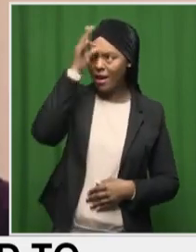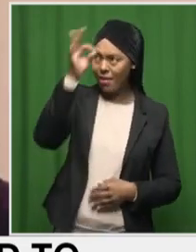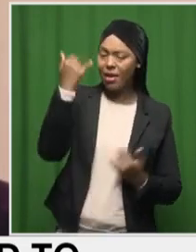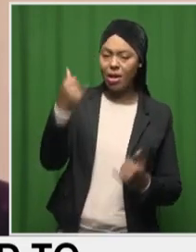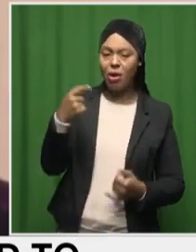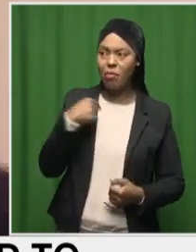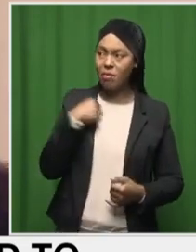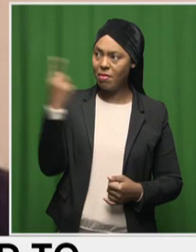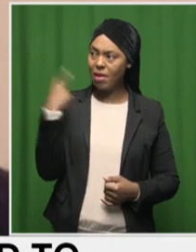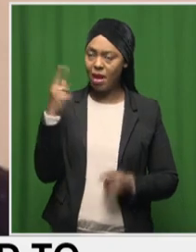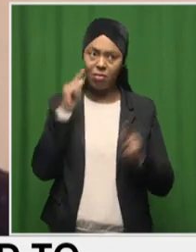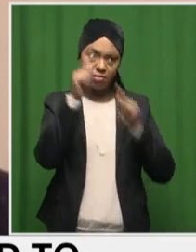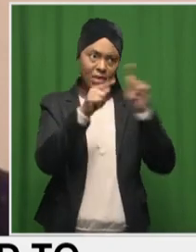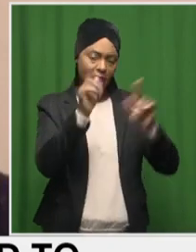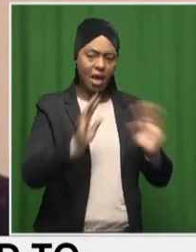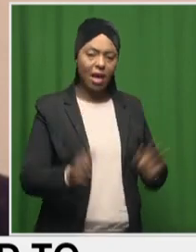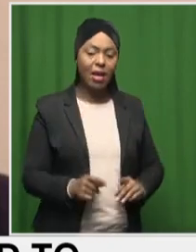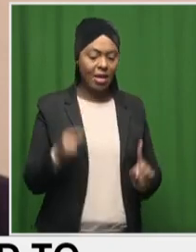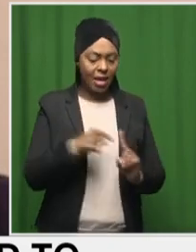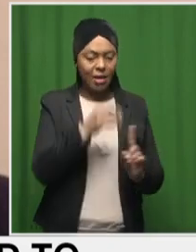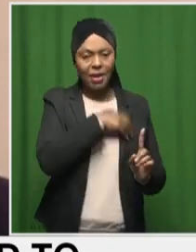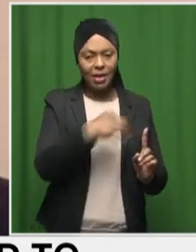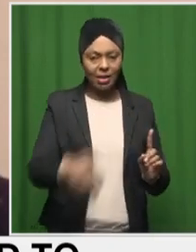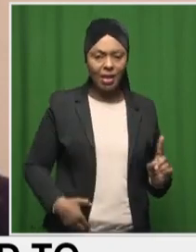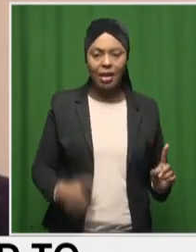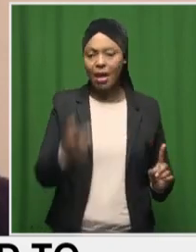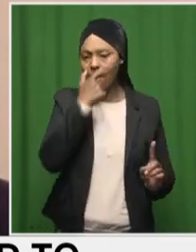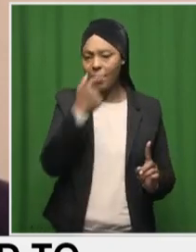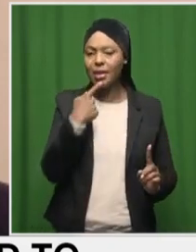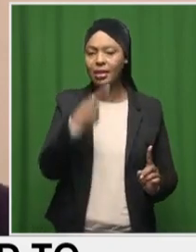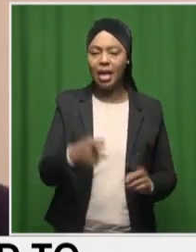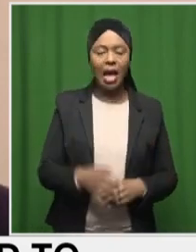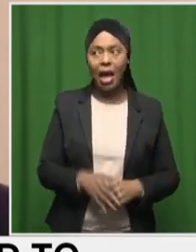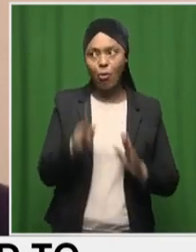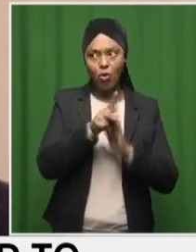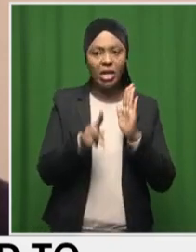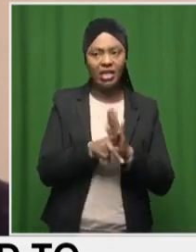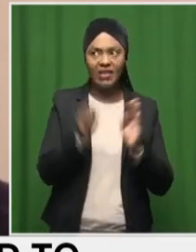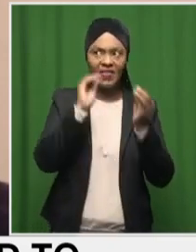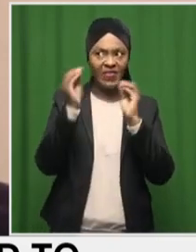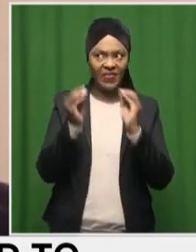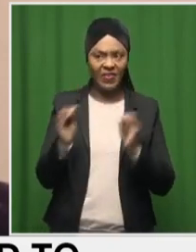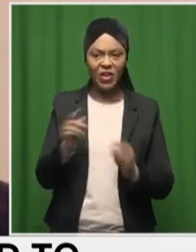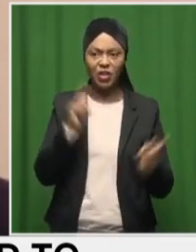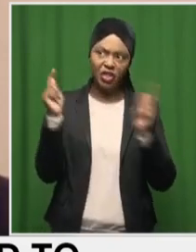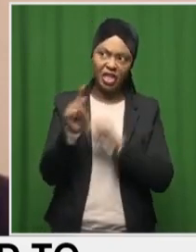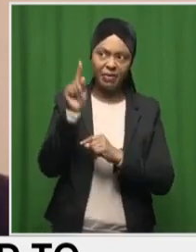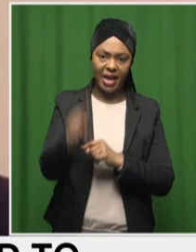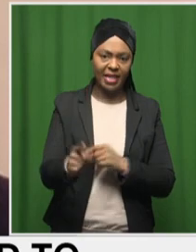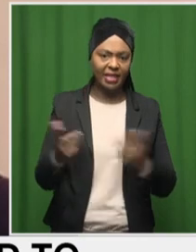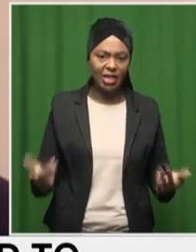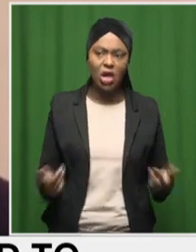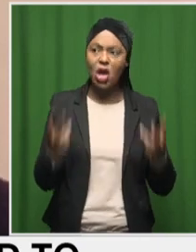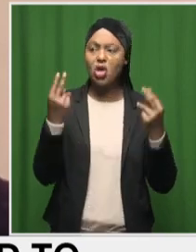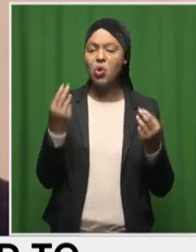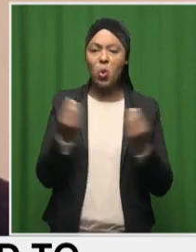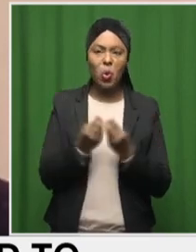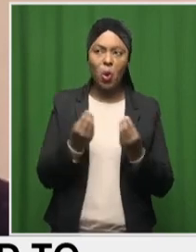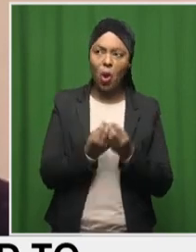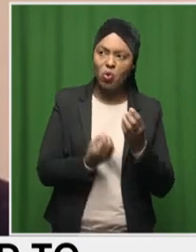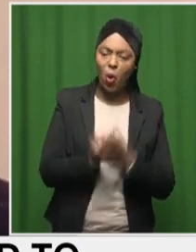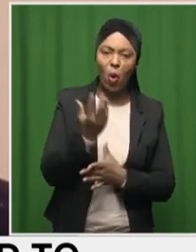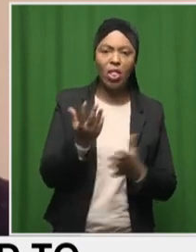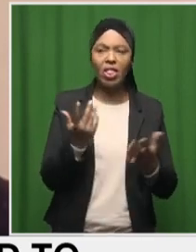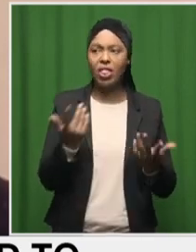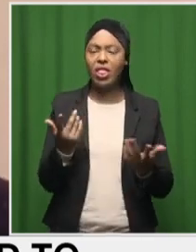I criticize, the president, President Ramaphosa, has said our policies need to change, new dawn, new growth